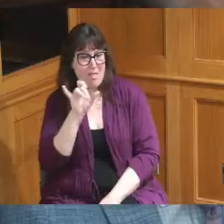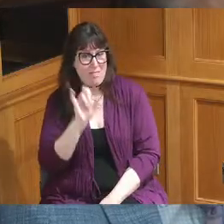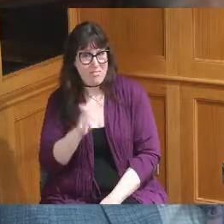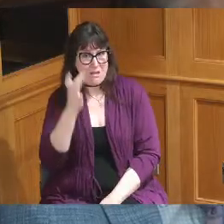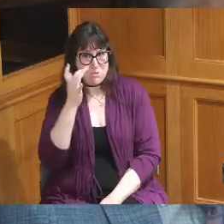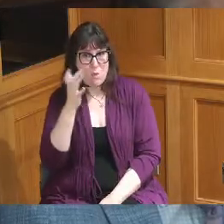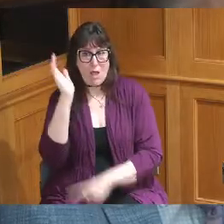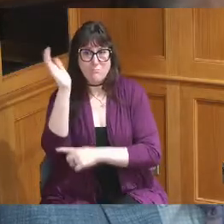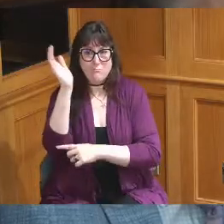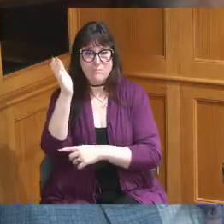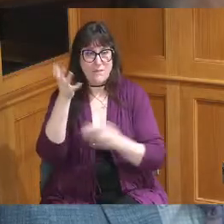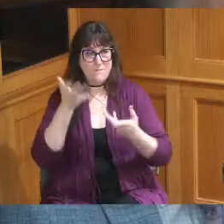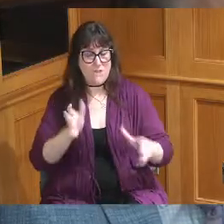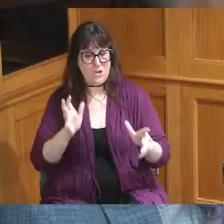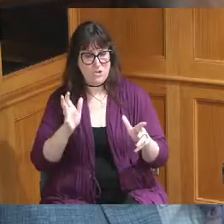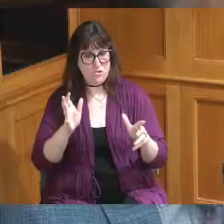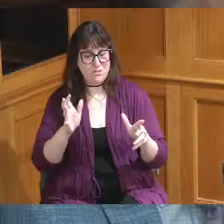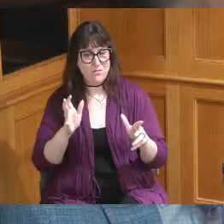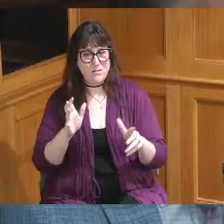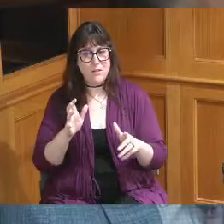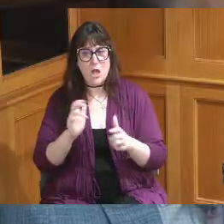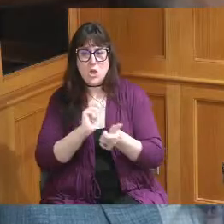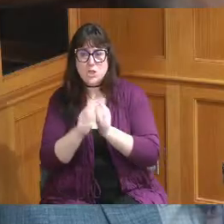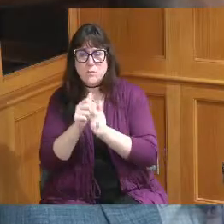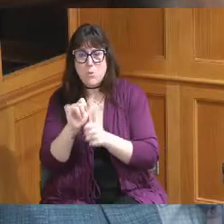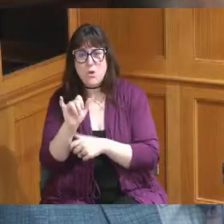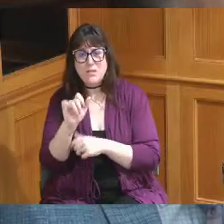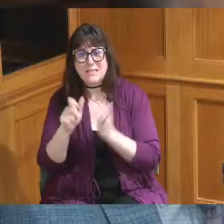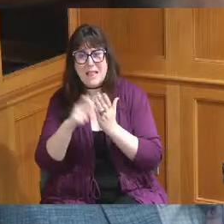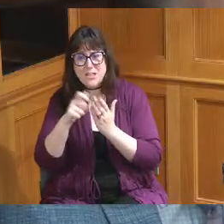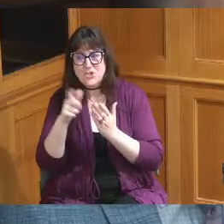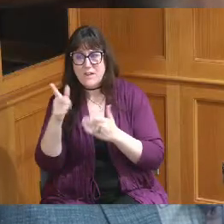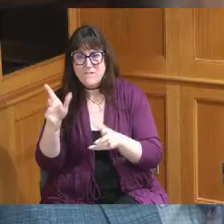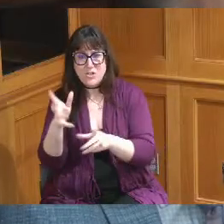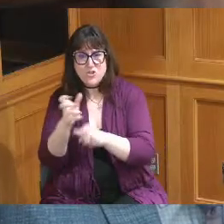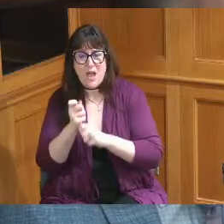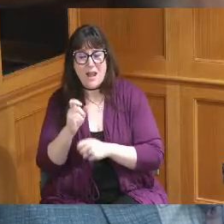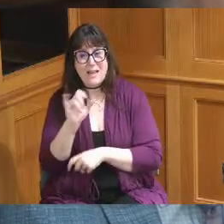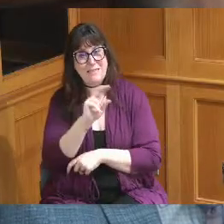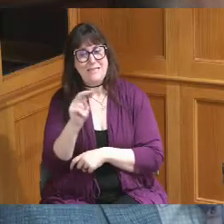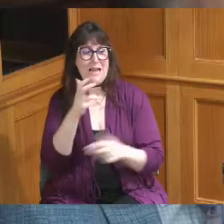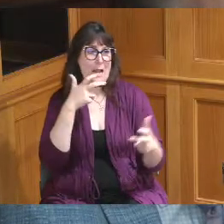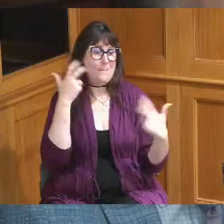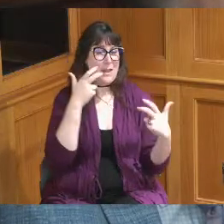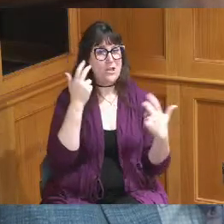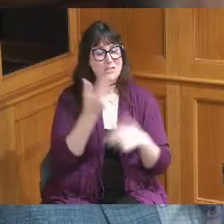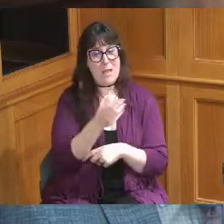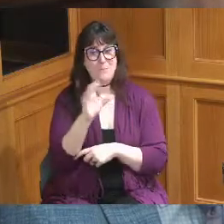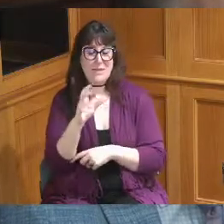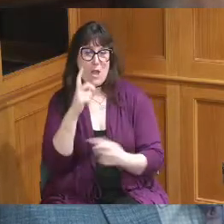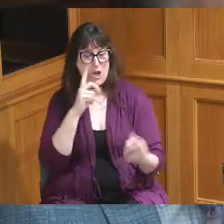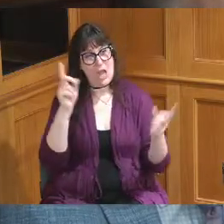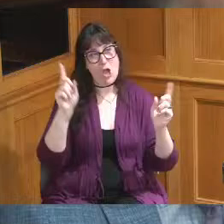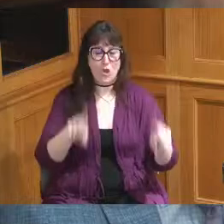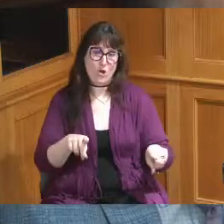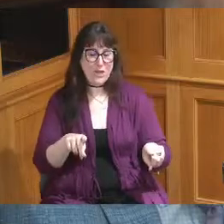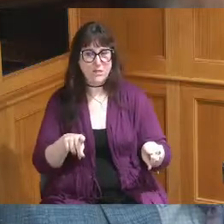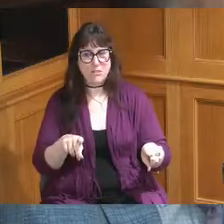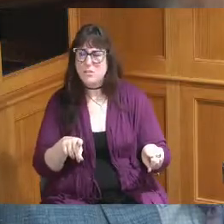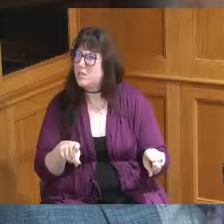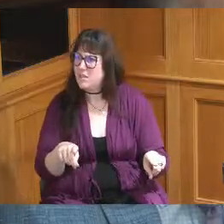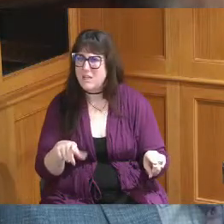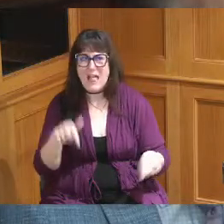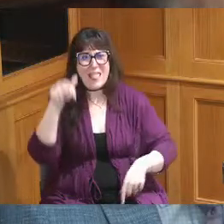made. Sports Illustrated done got a hold of it. Cincinnati Bengals and Hamilton County agree. This is